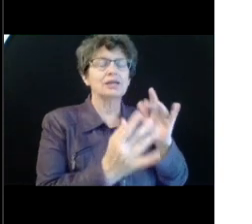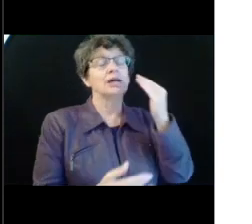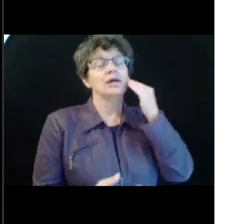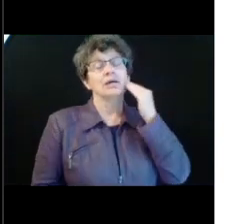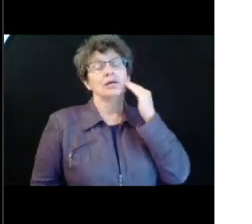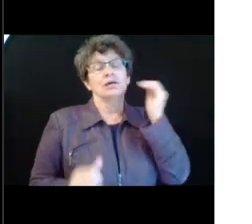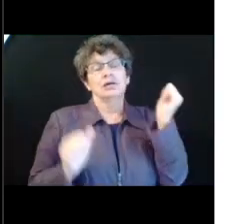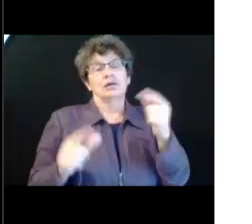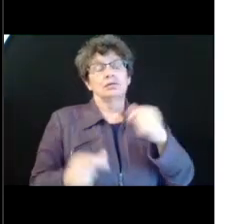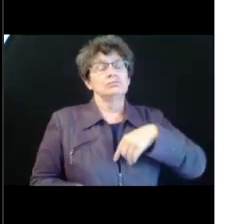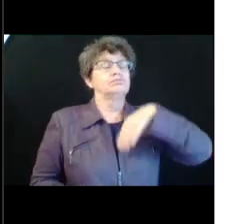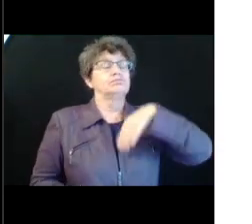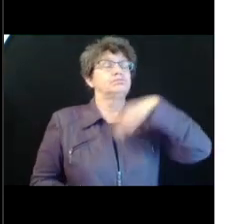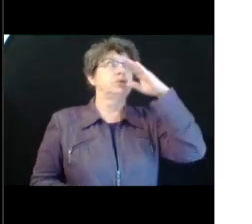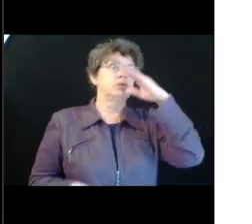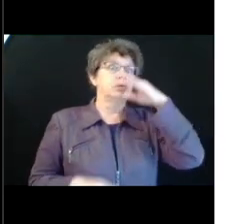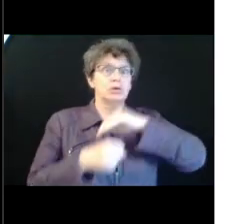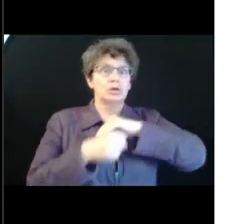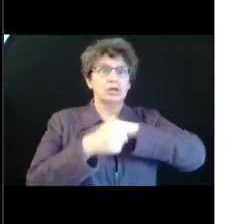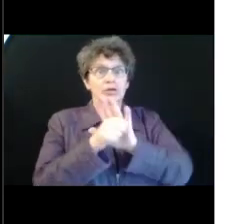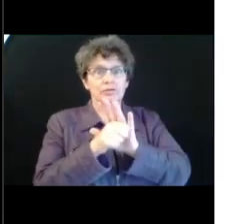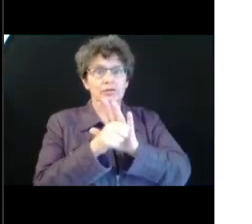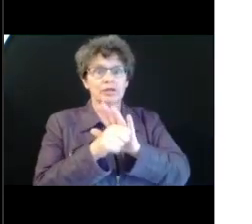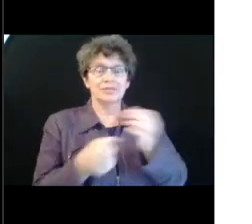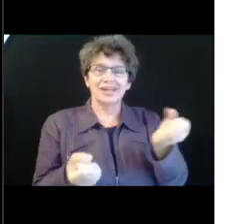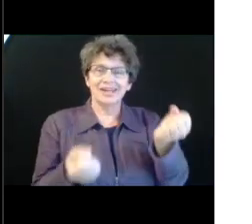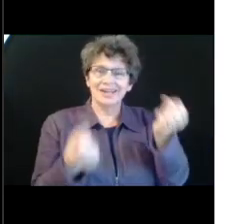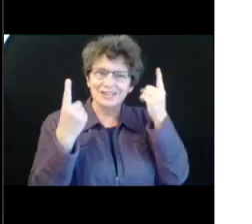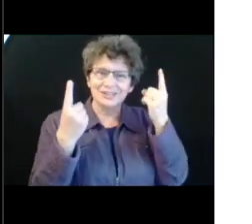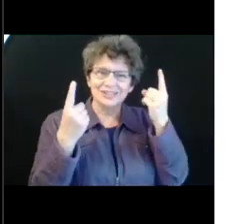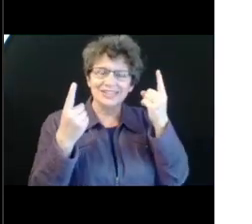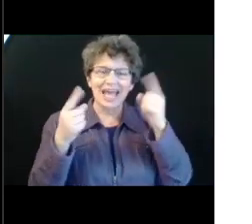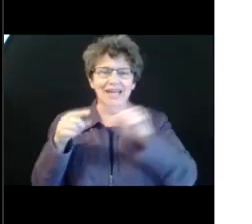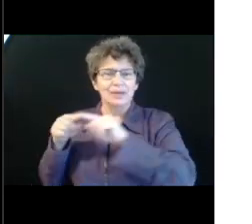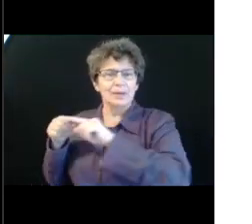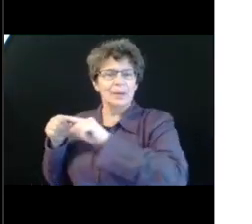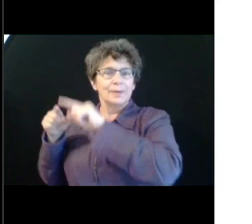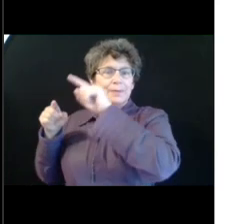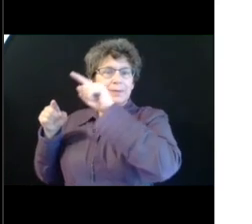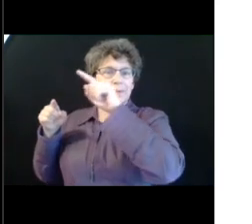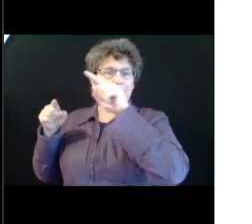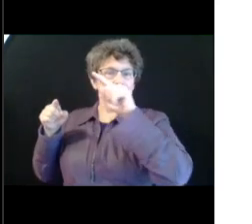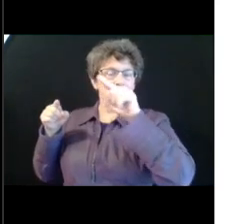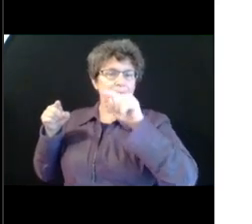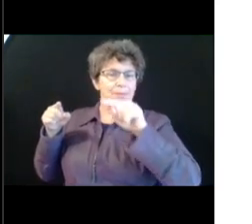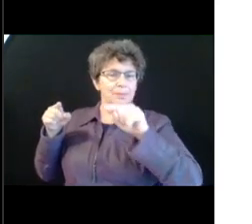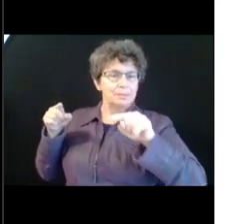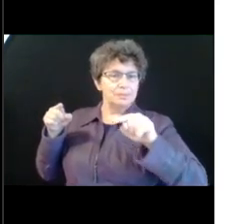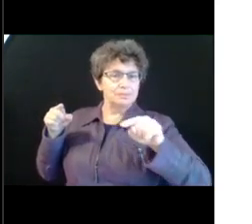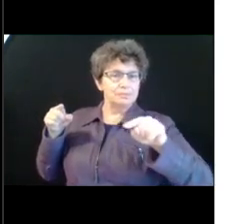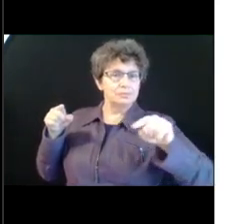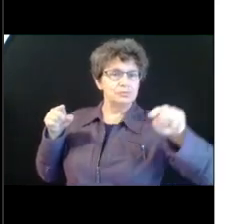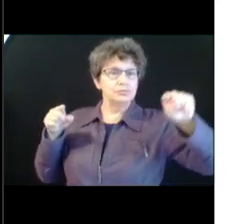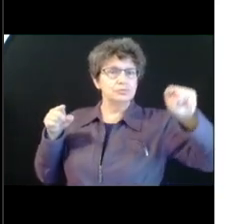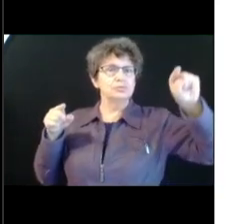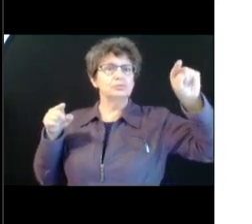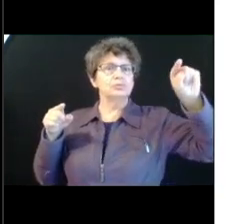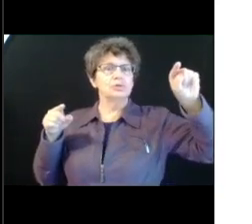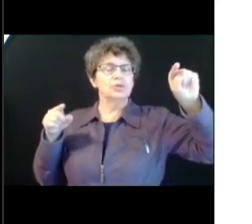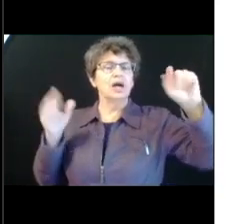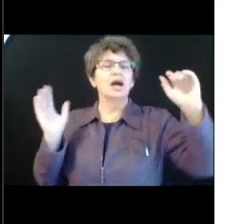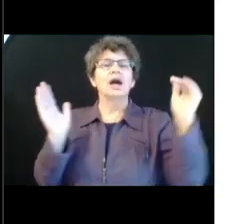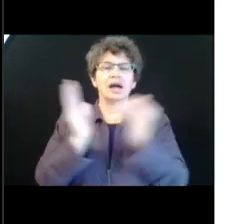but we're going into the second wave now of COVID-19, and so we really need to address